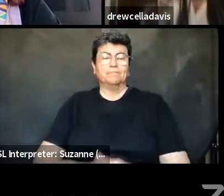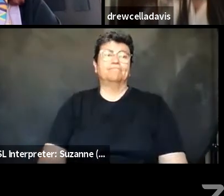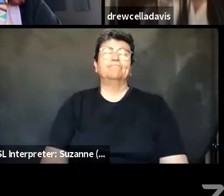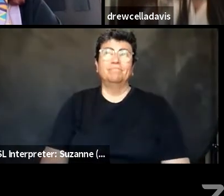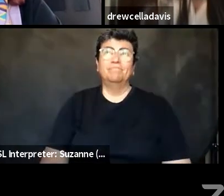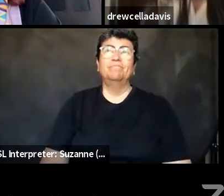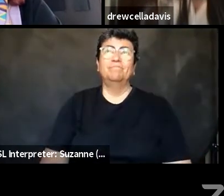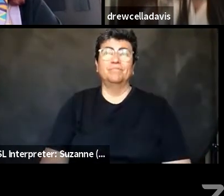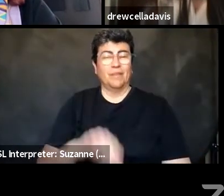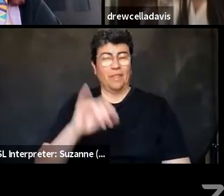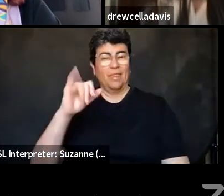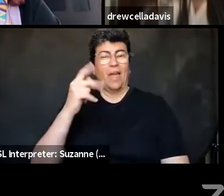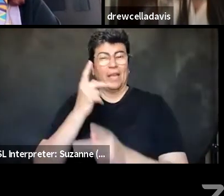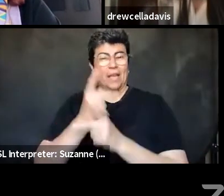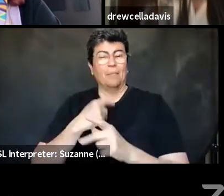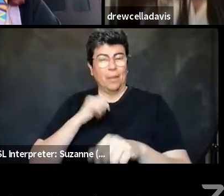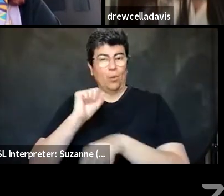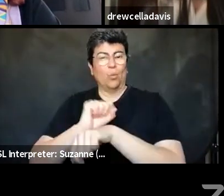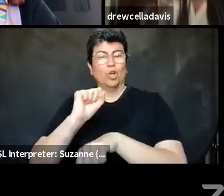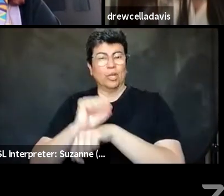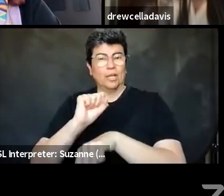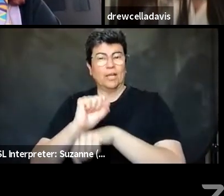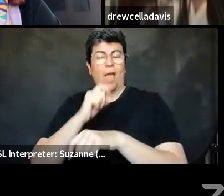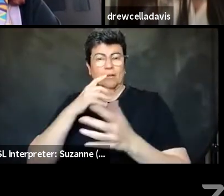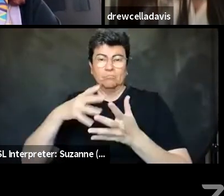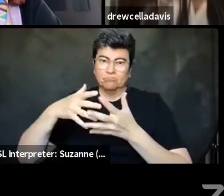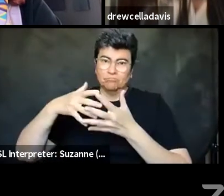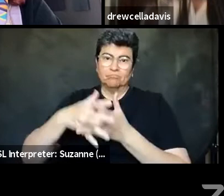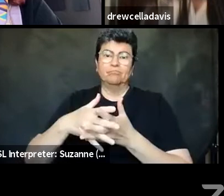it's kept me working and grounded